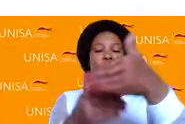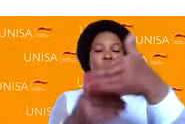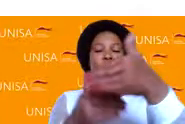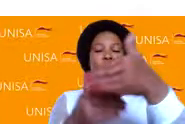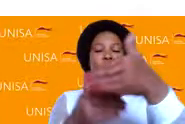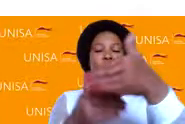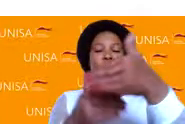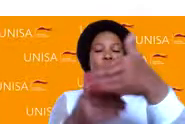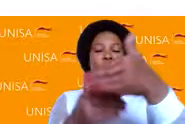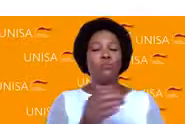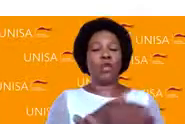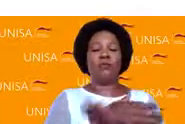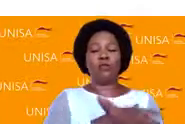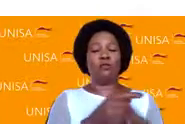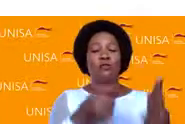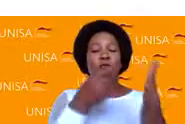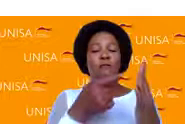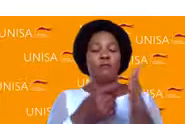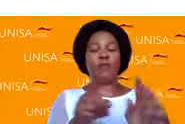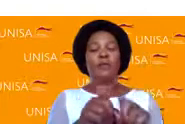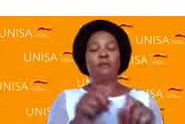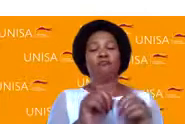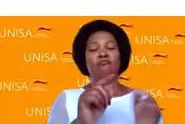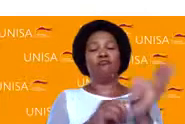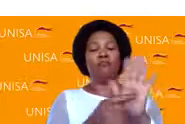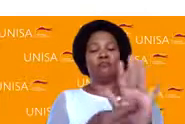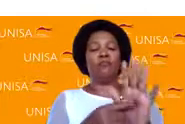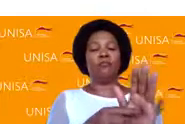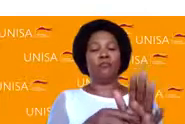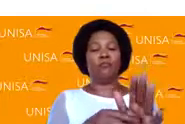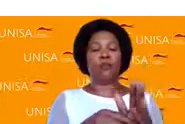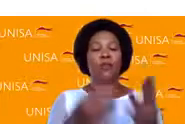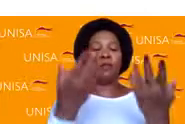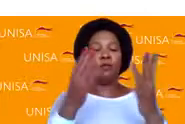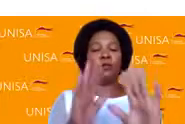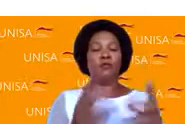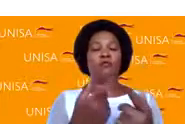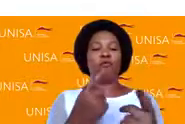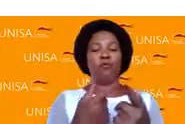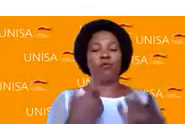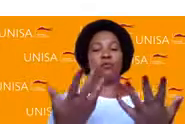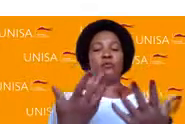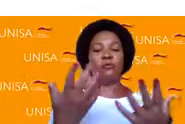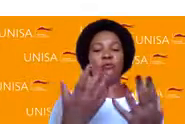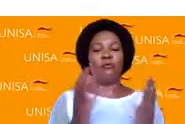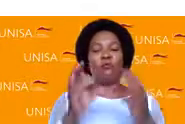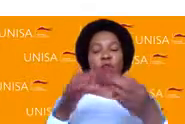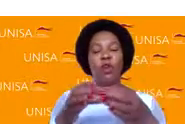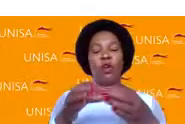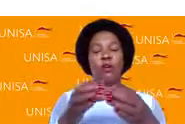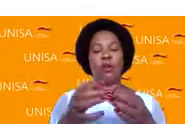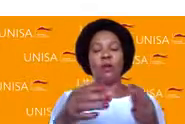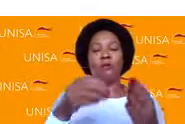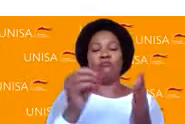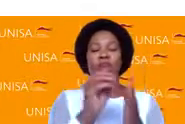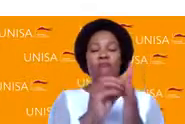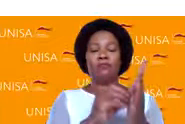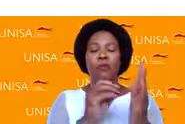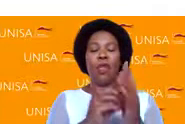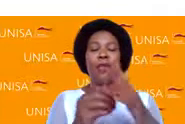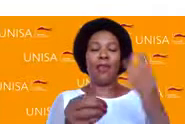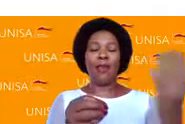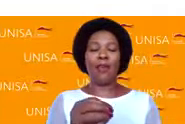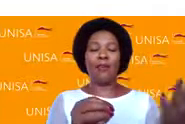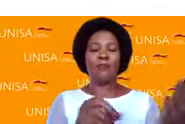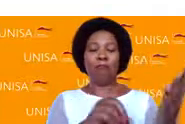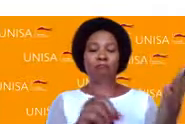big difference is for students coming back from previous years, the forum tool is not located in the left navigation anymore.